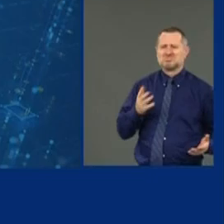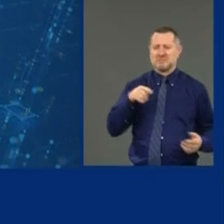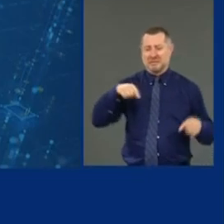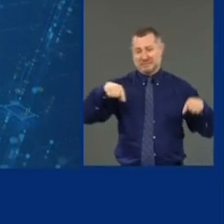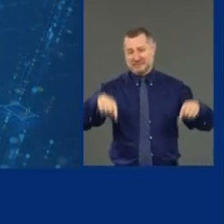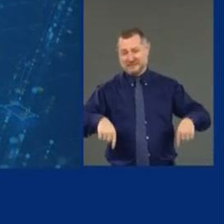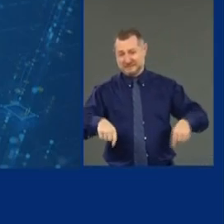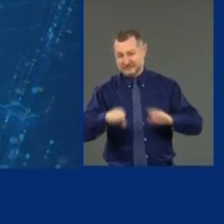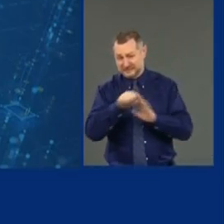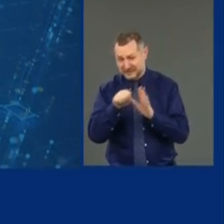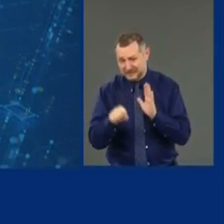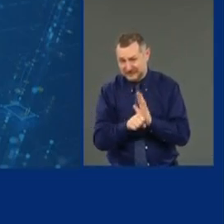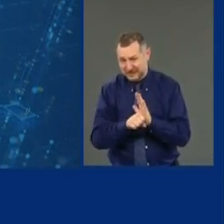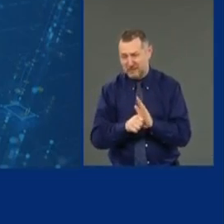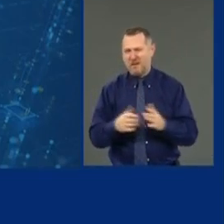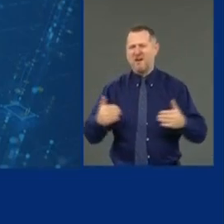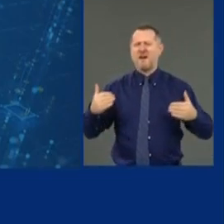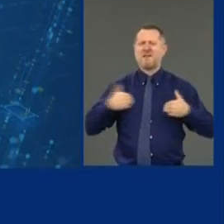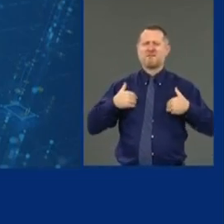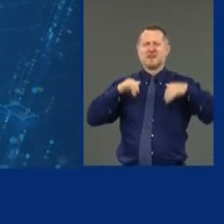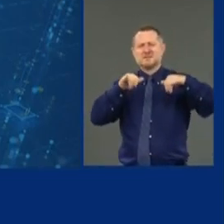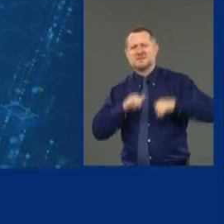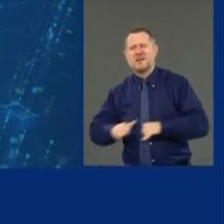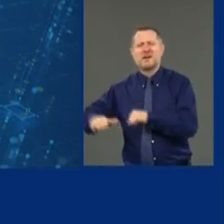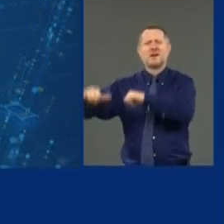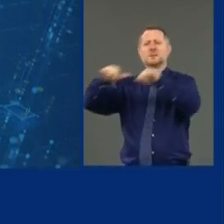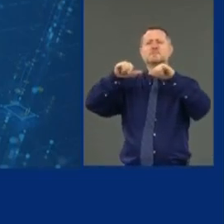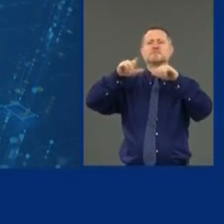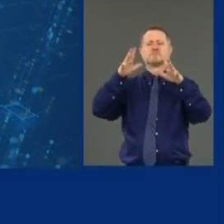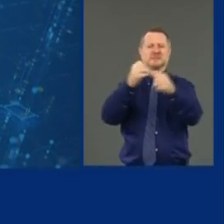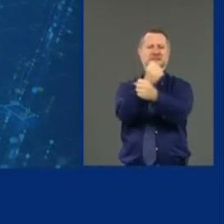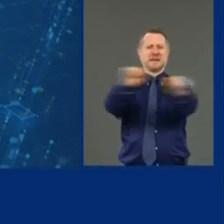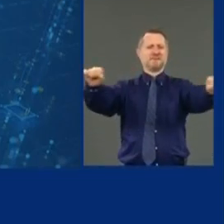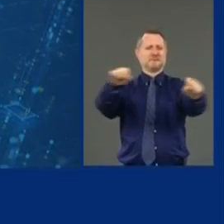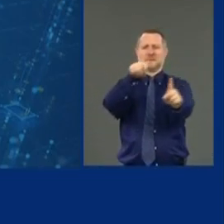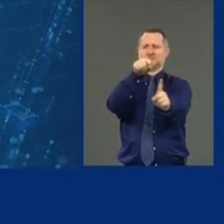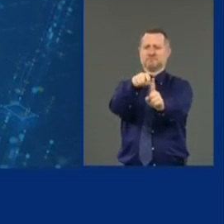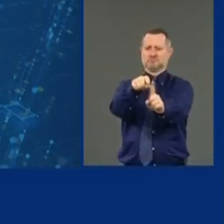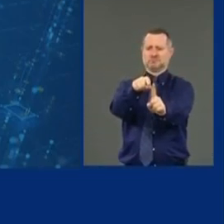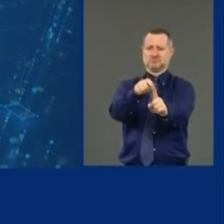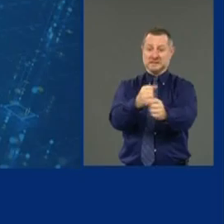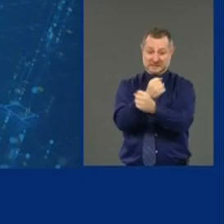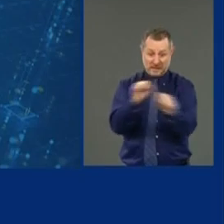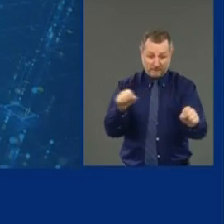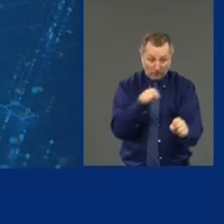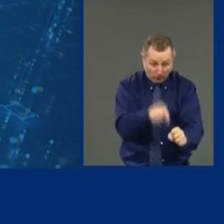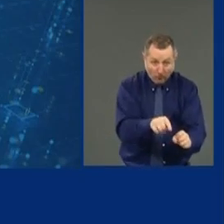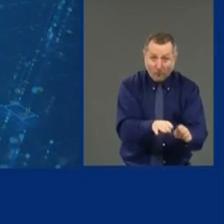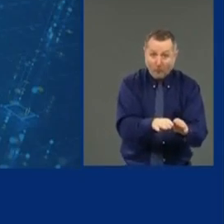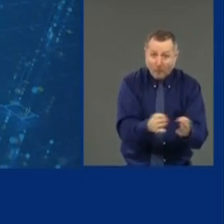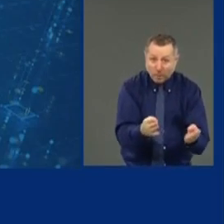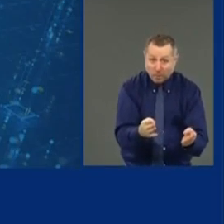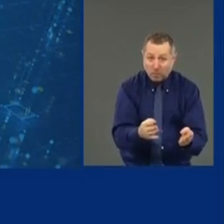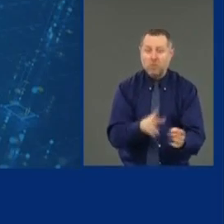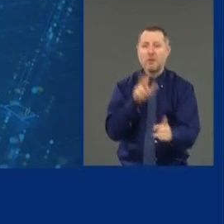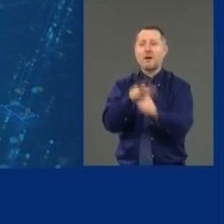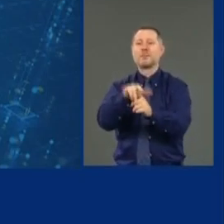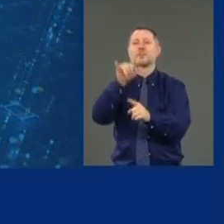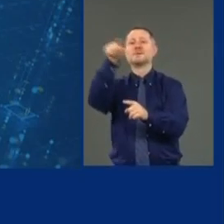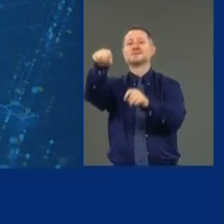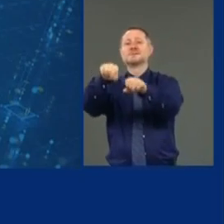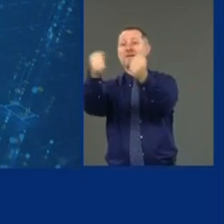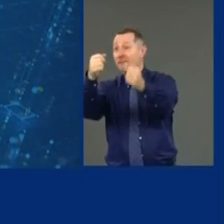standards of safety. What is safe to reopen is safe. And if it's safe